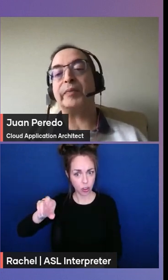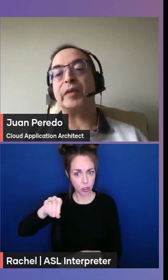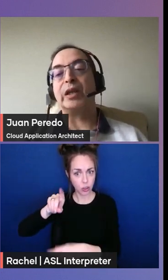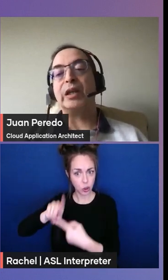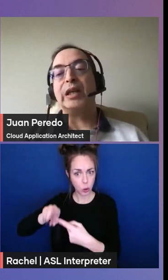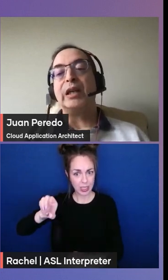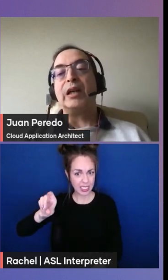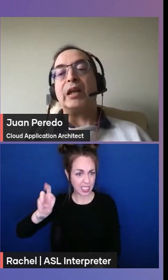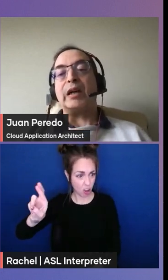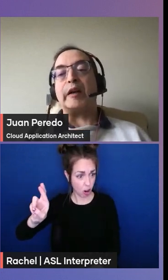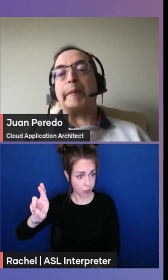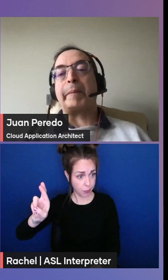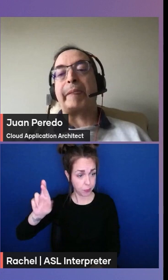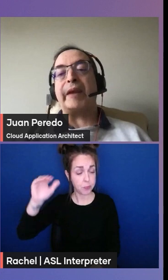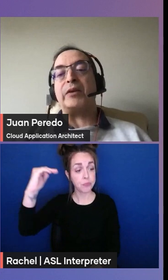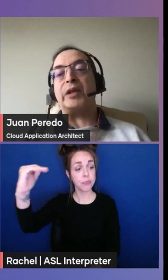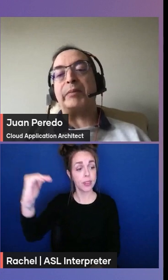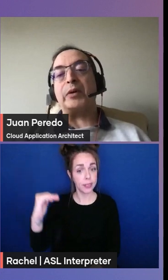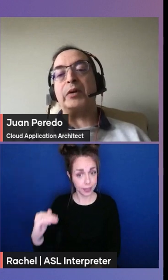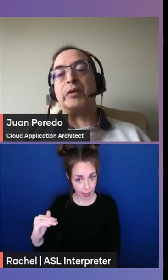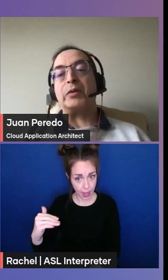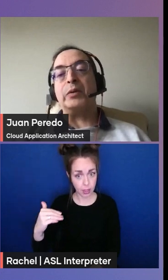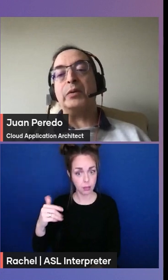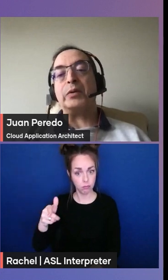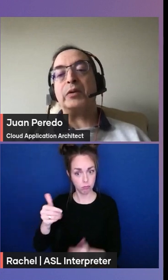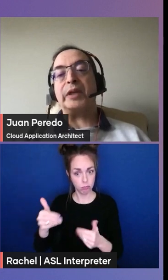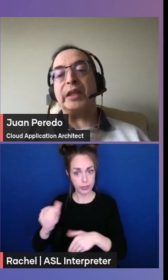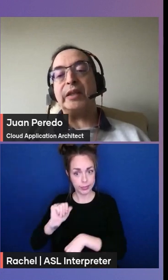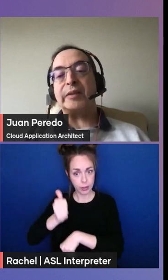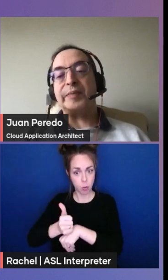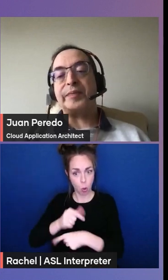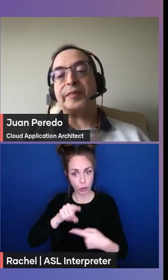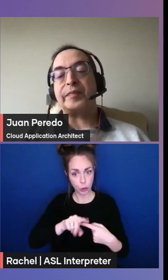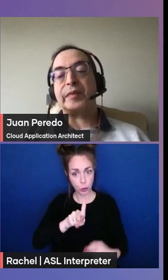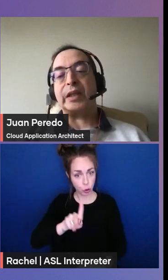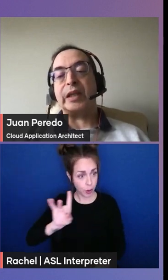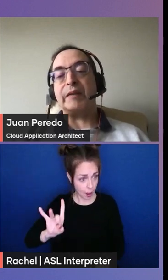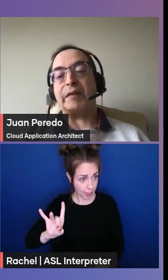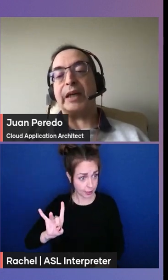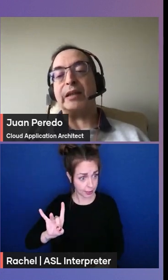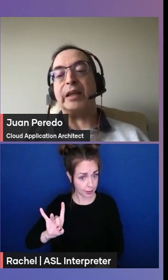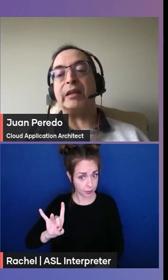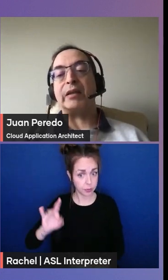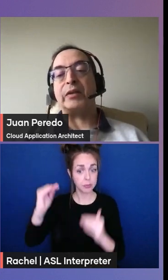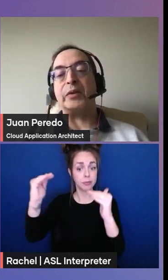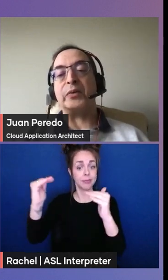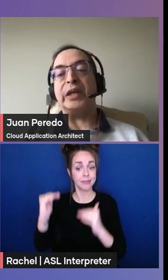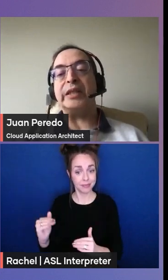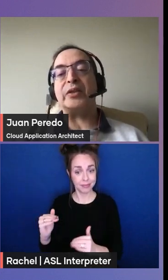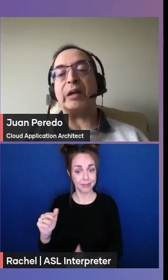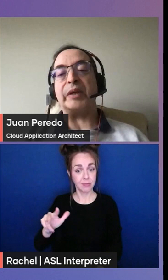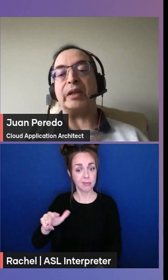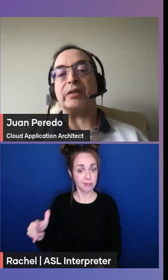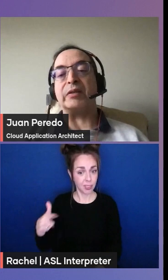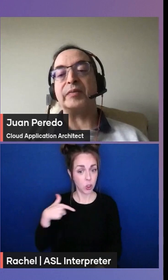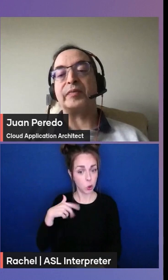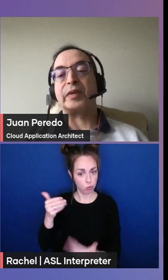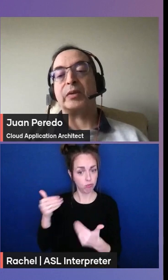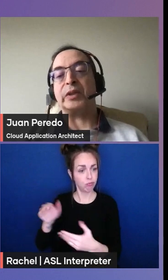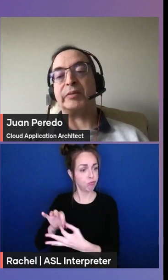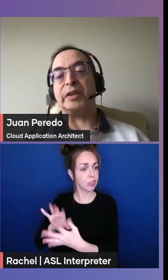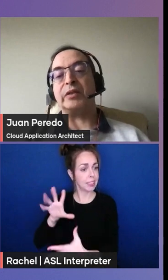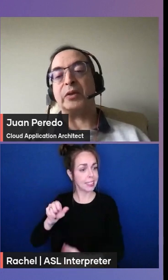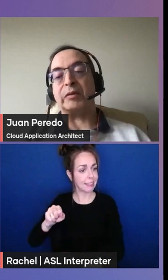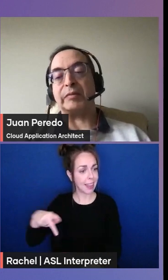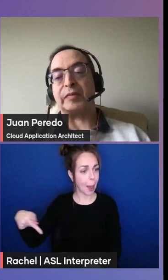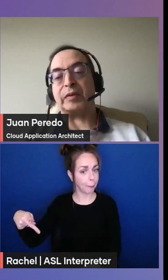ECR. Then you deploy to Kubernetes. And finally, you release your application,